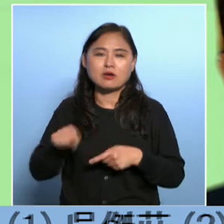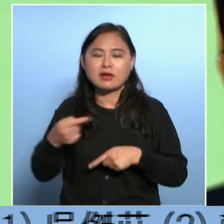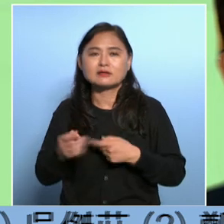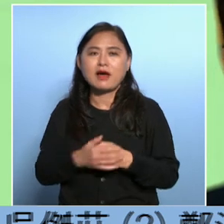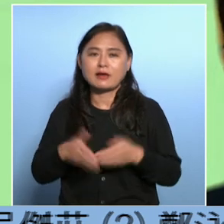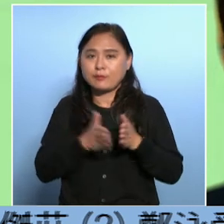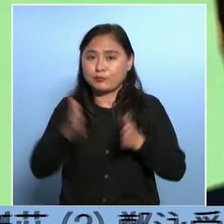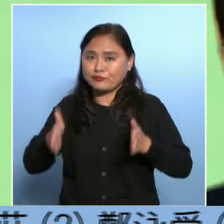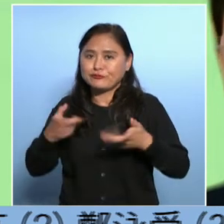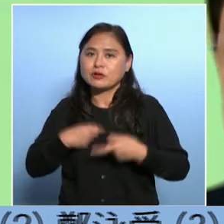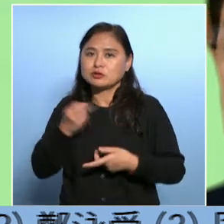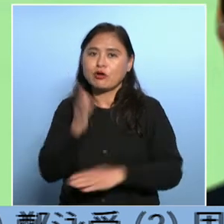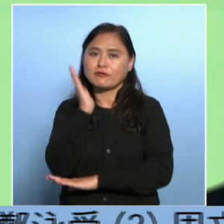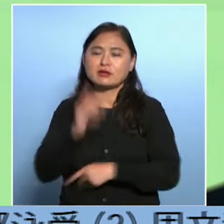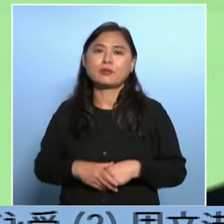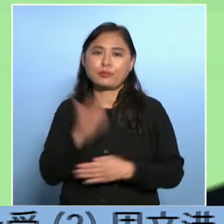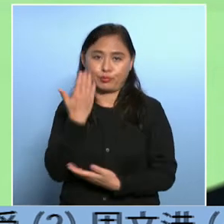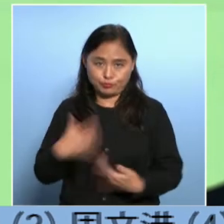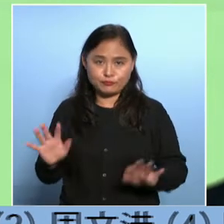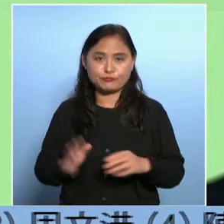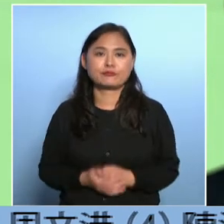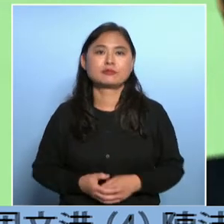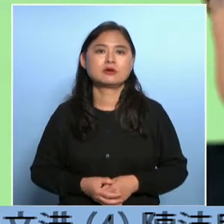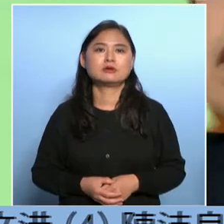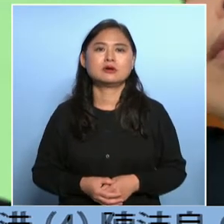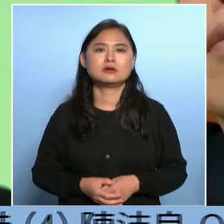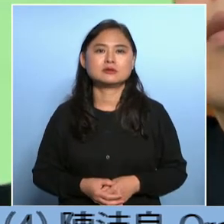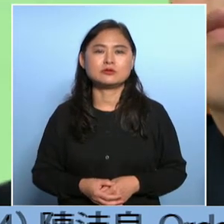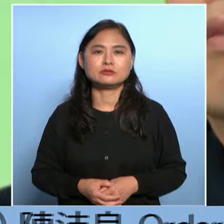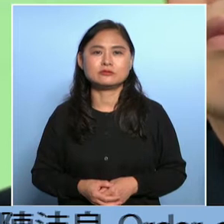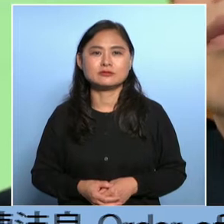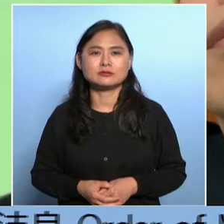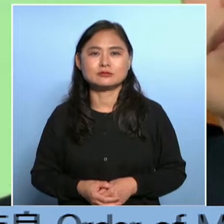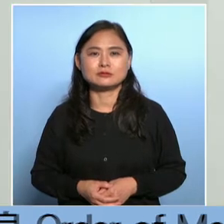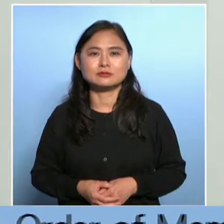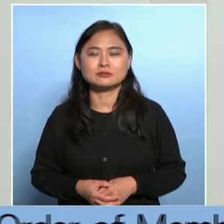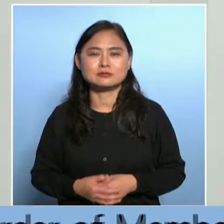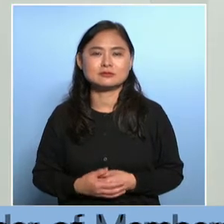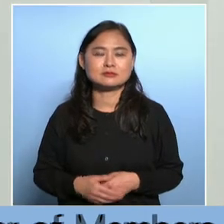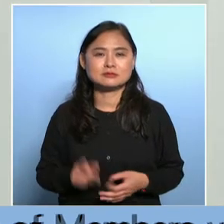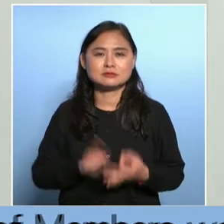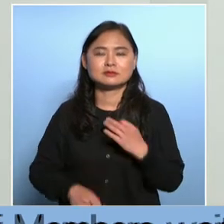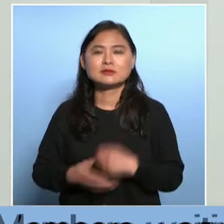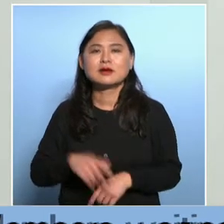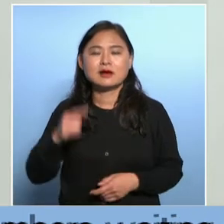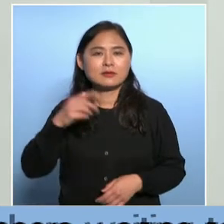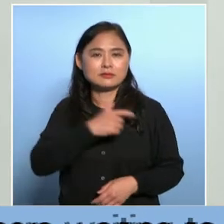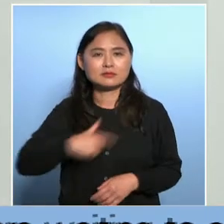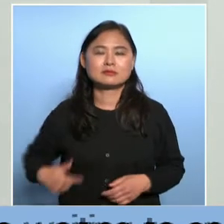disease out of Hong Kong. I will speak in other sessions on other areas of the PA. Thank